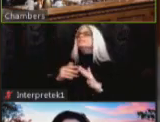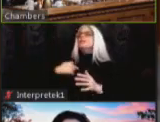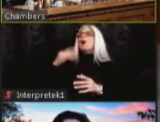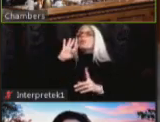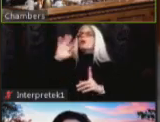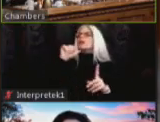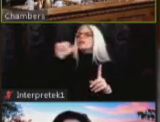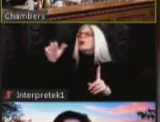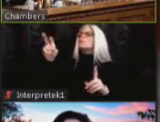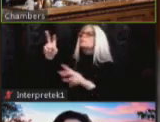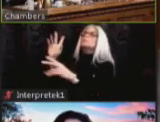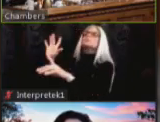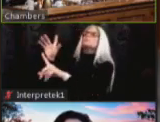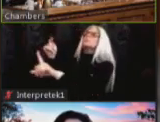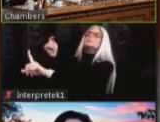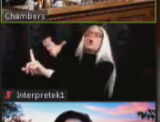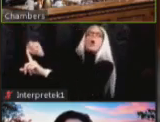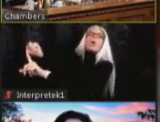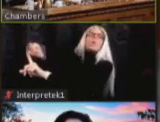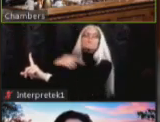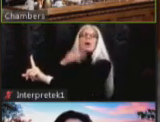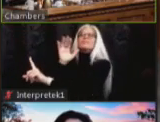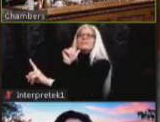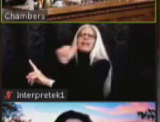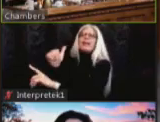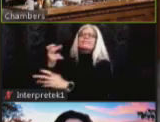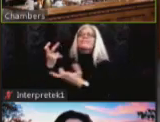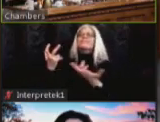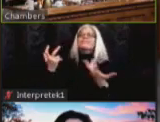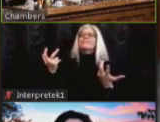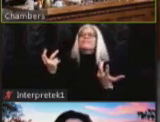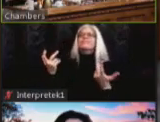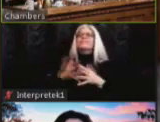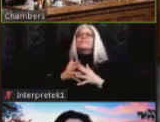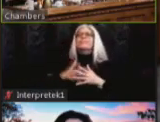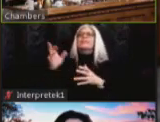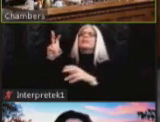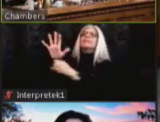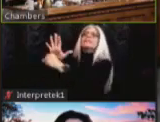you have an approximate timeline for this phase of the initiative?